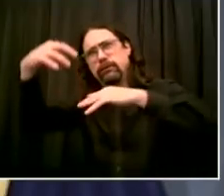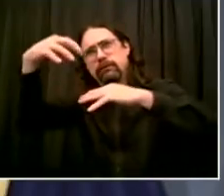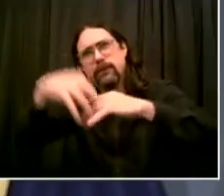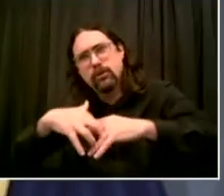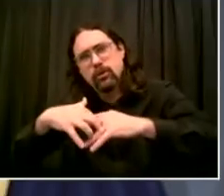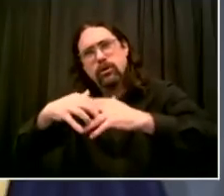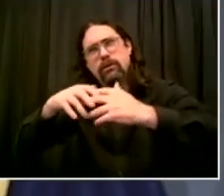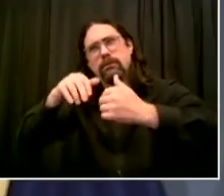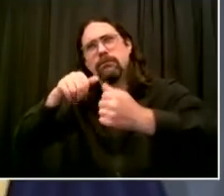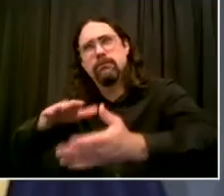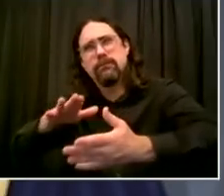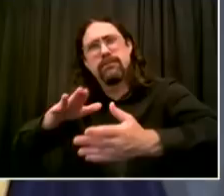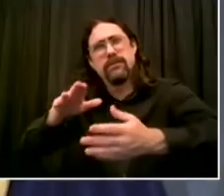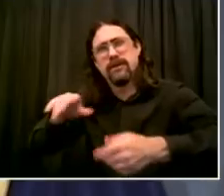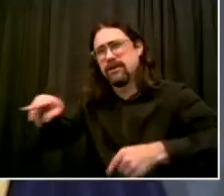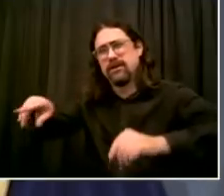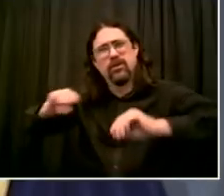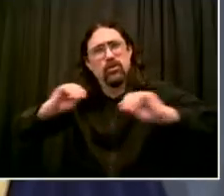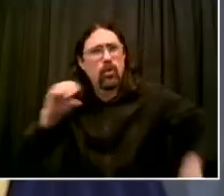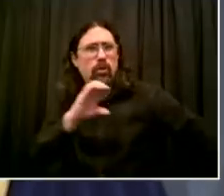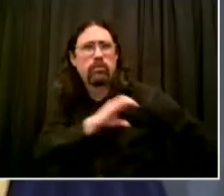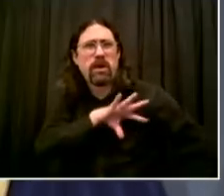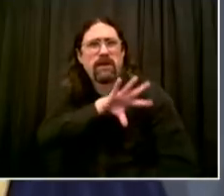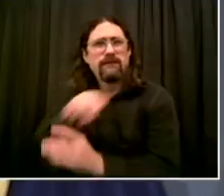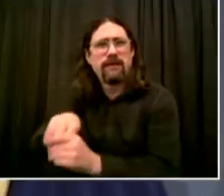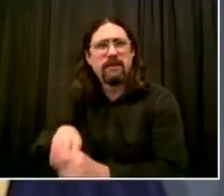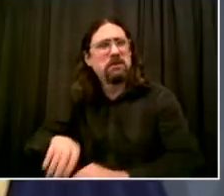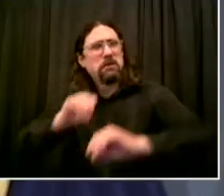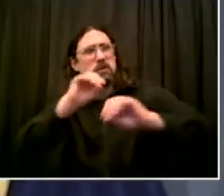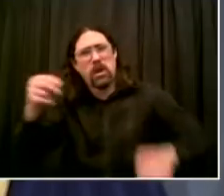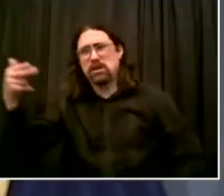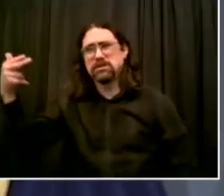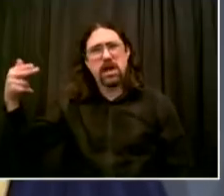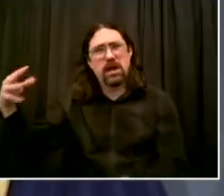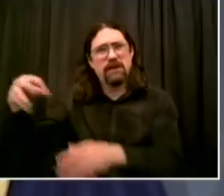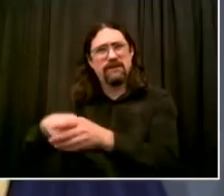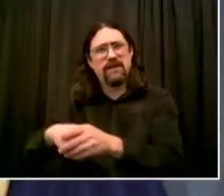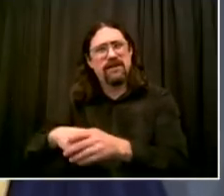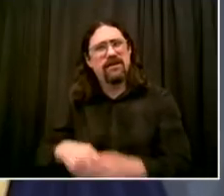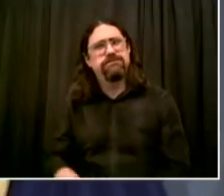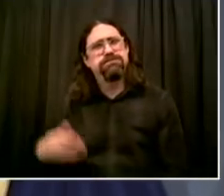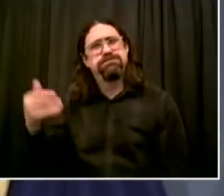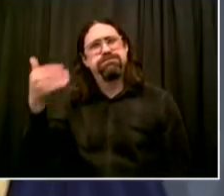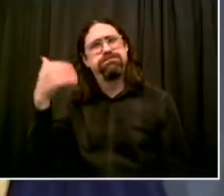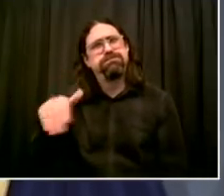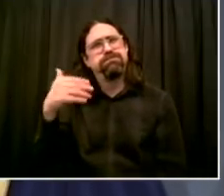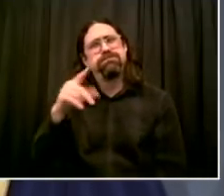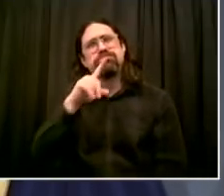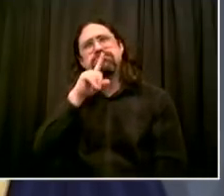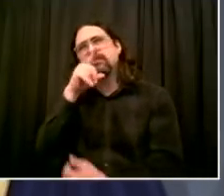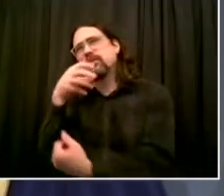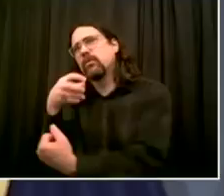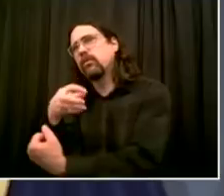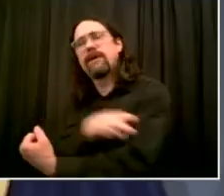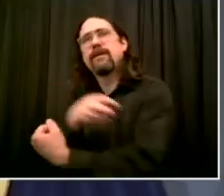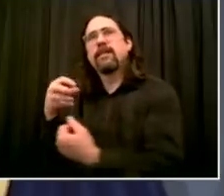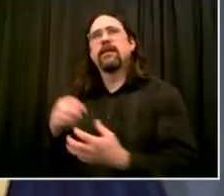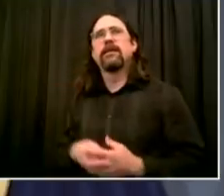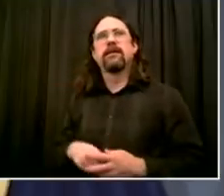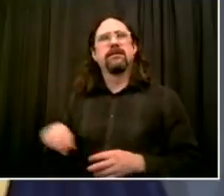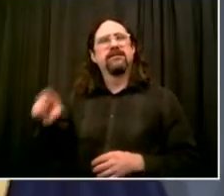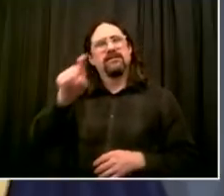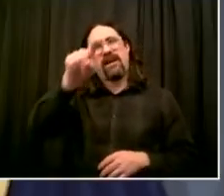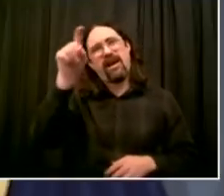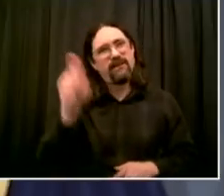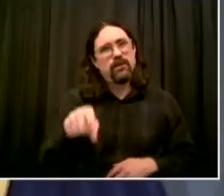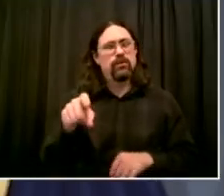and more. And then there's another question, which is, while I absolutely believe that there is a central role